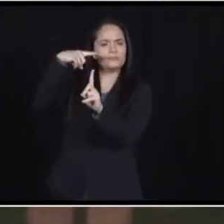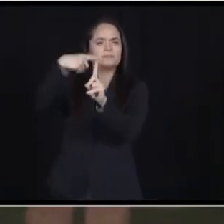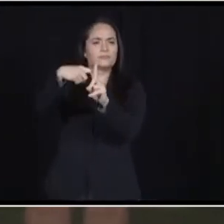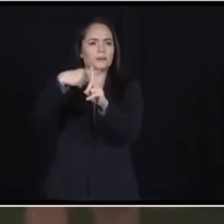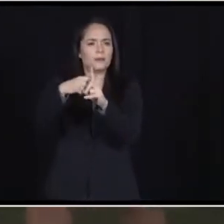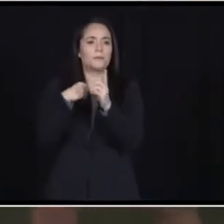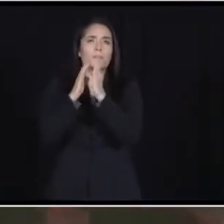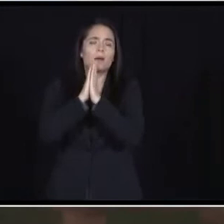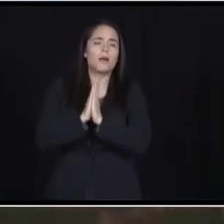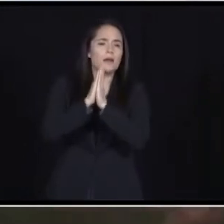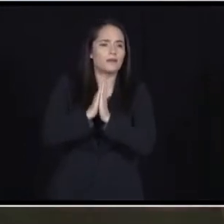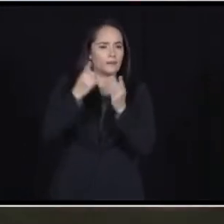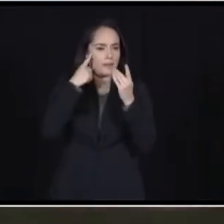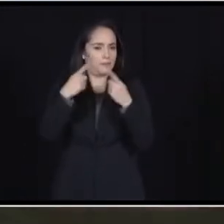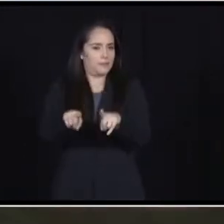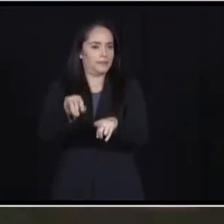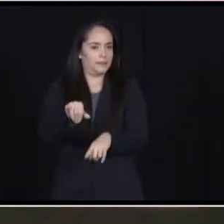Minister of Health. Thank you.